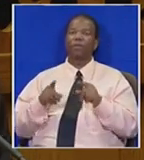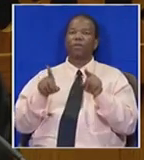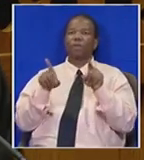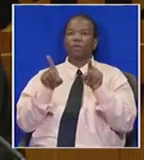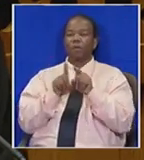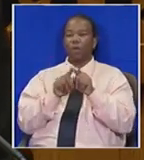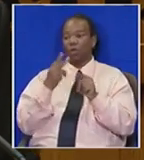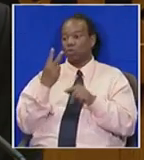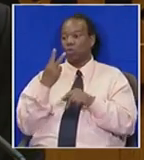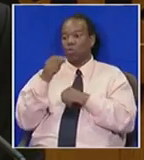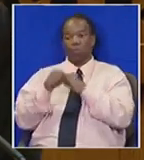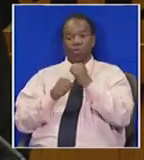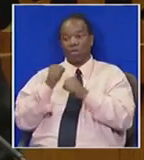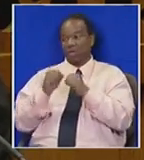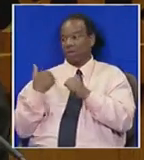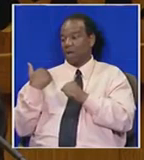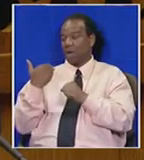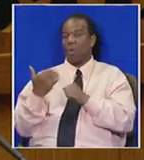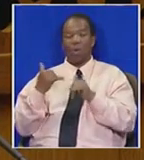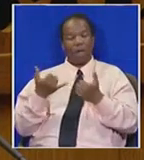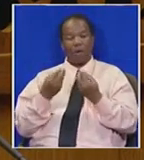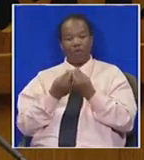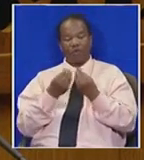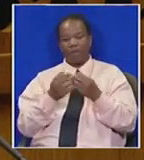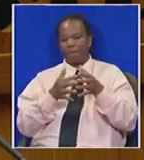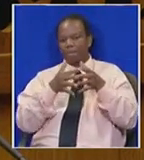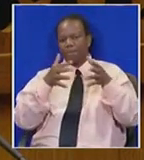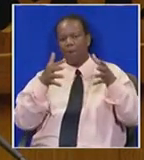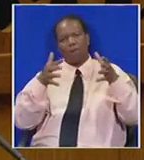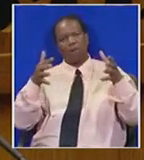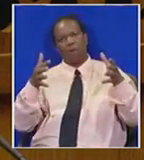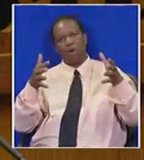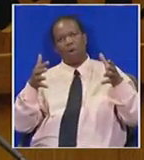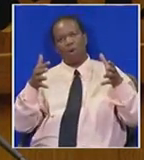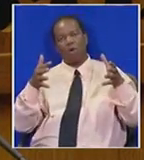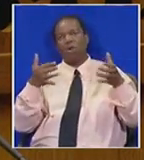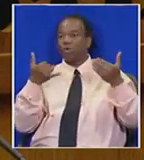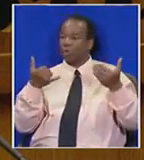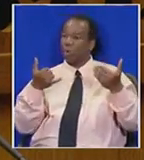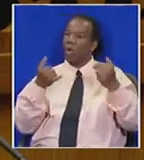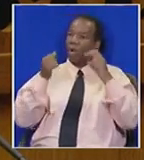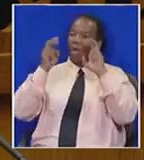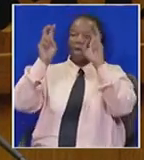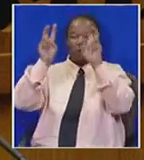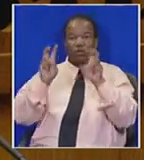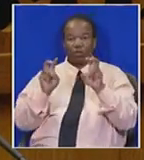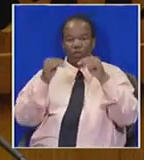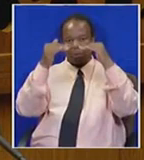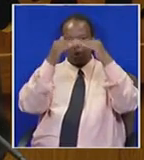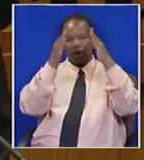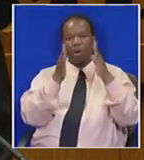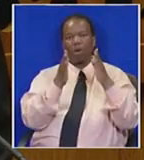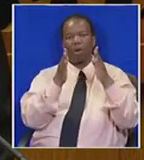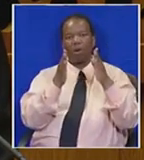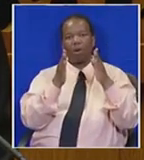just 2 years ago to a surplus today, which provides an excellent base to bring energy to the homes of more